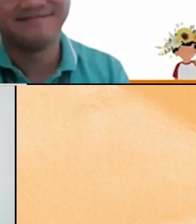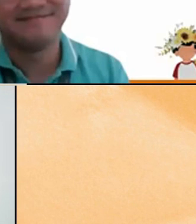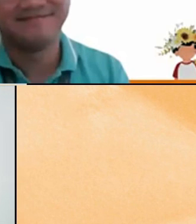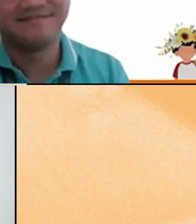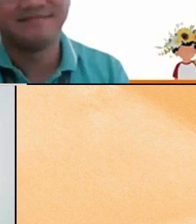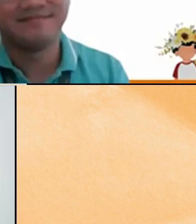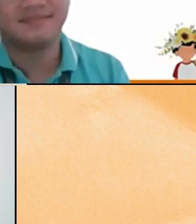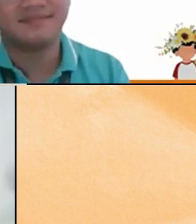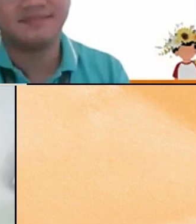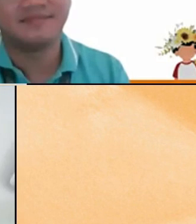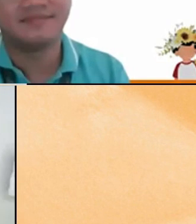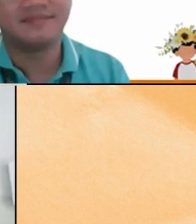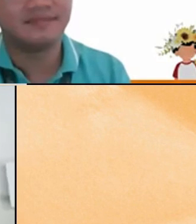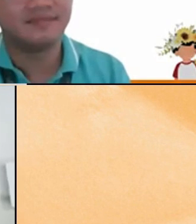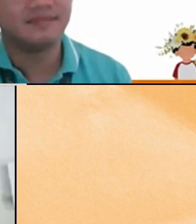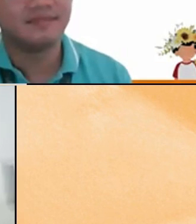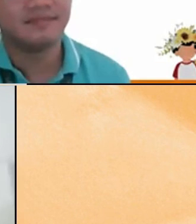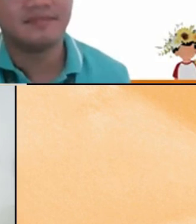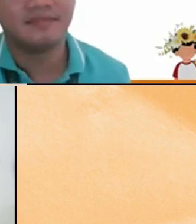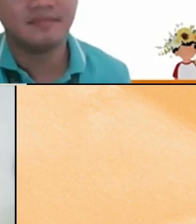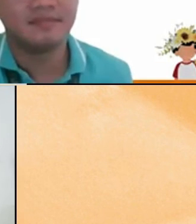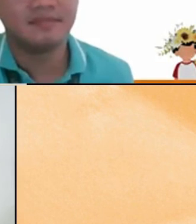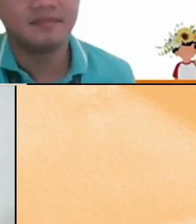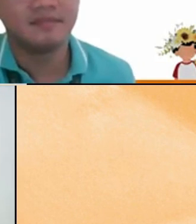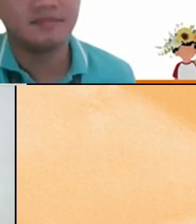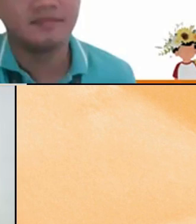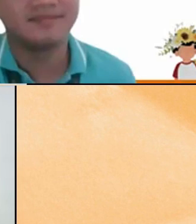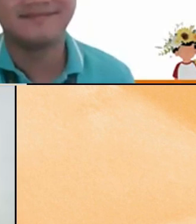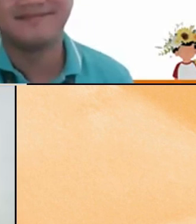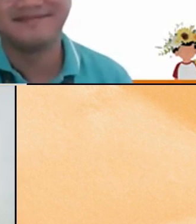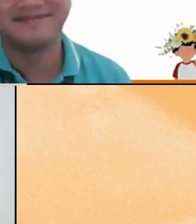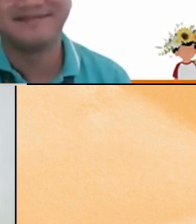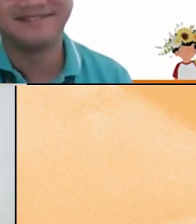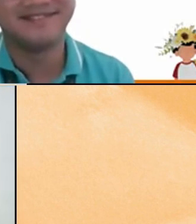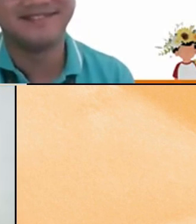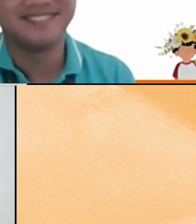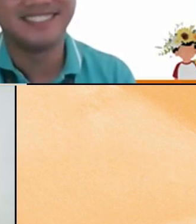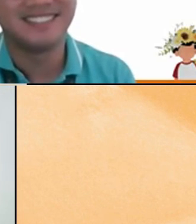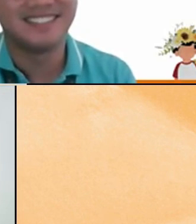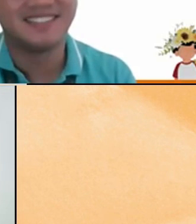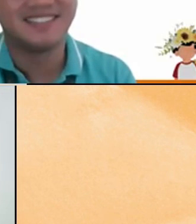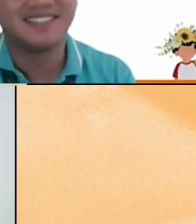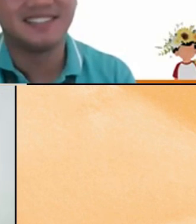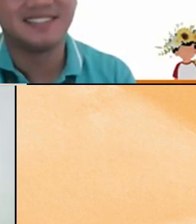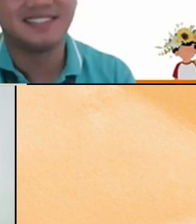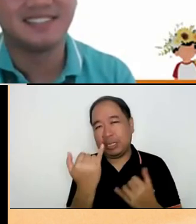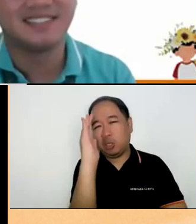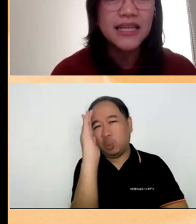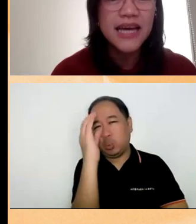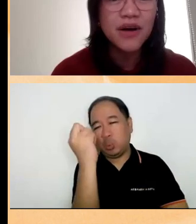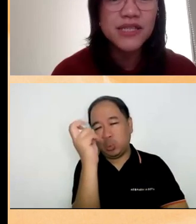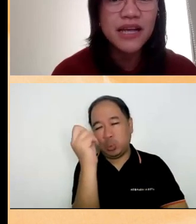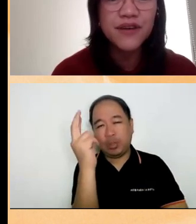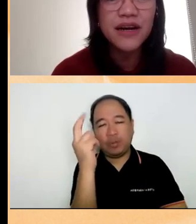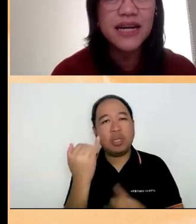Cornelio Banaag Jr., Dr. Cynthia Laines, and Dr. Junel Burgos, for being with us this morning. Let's